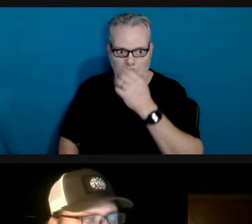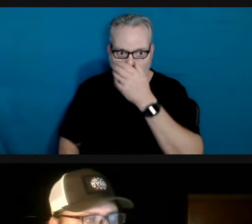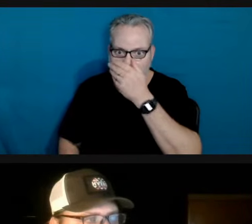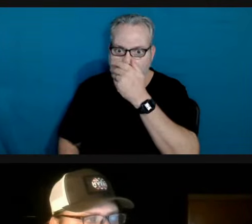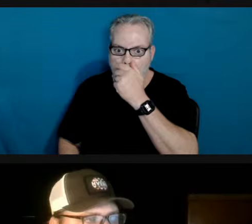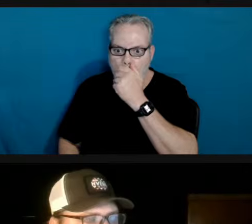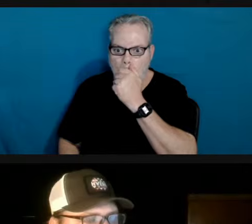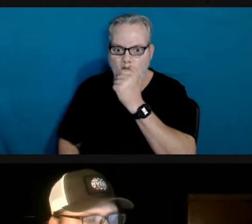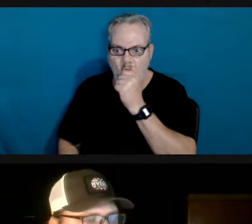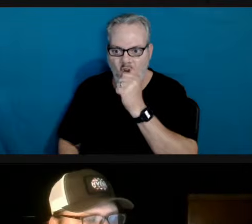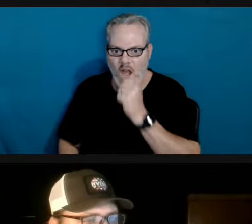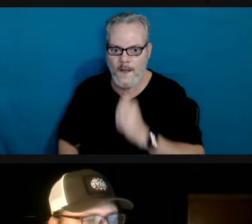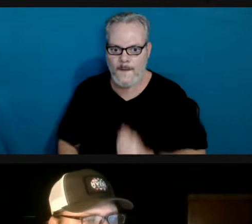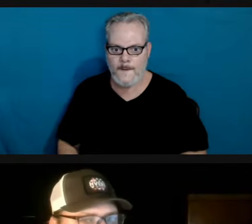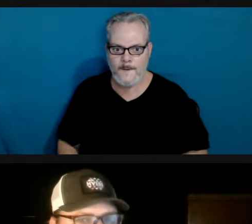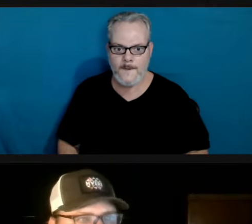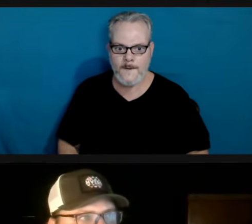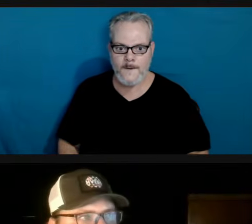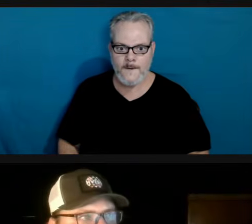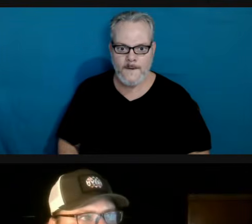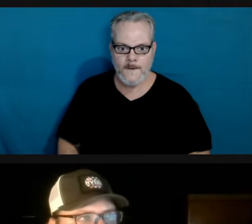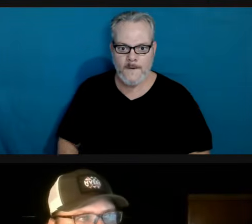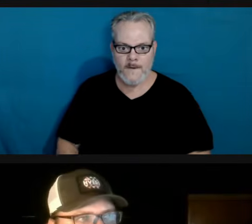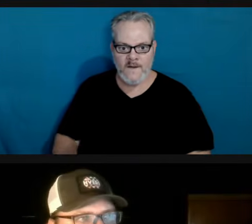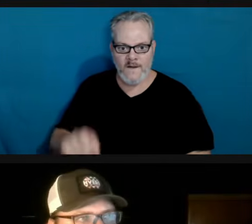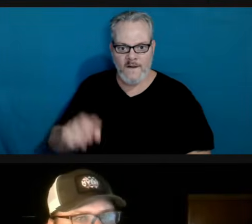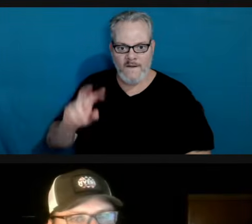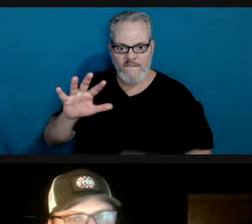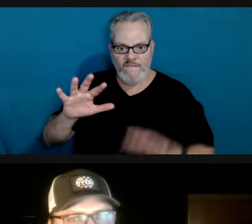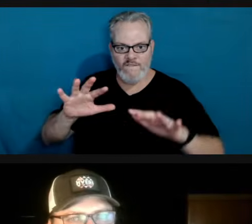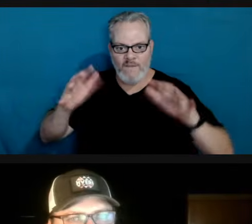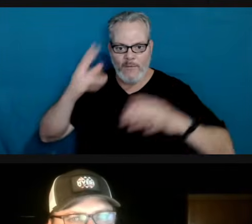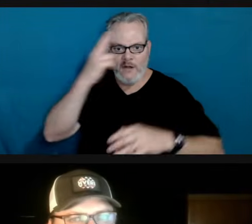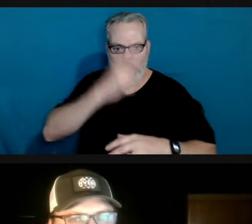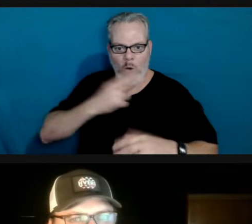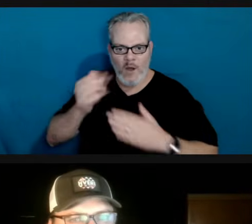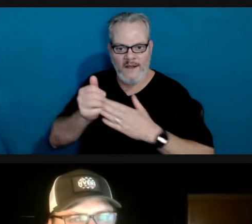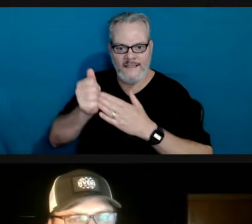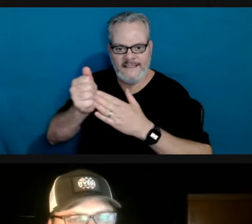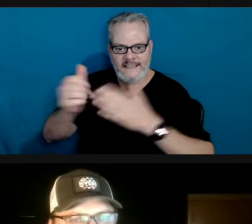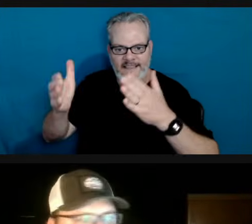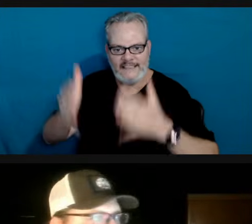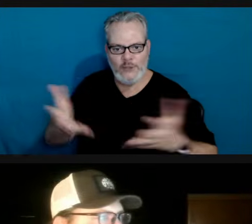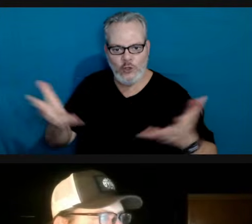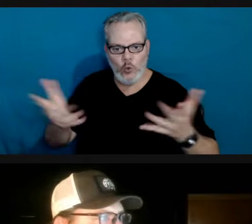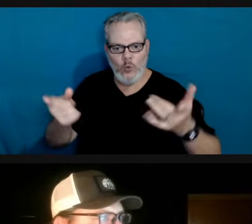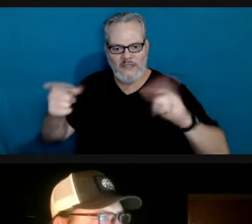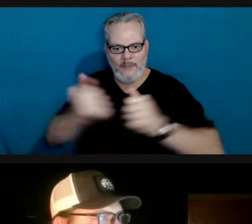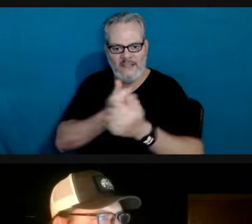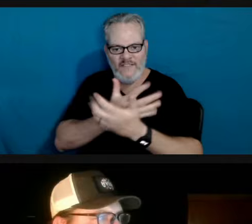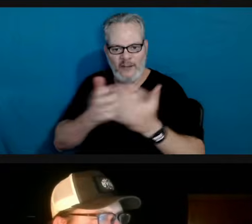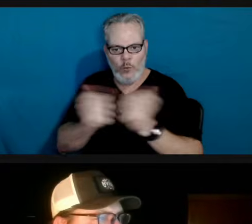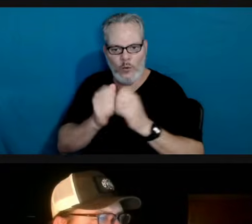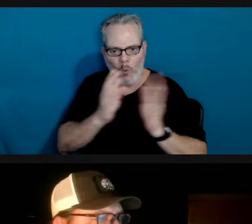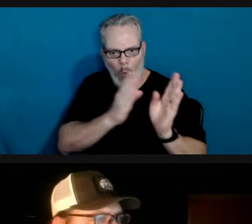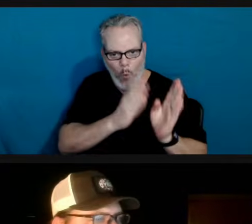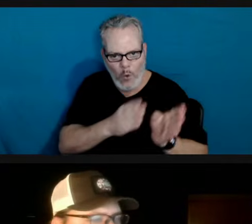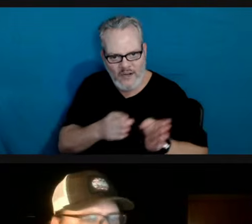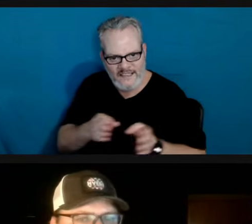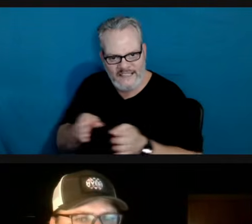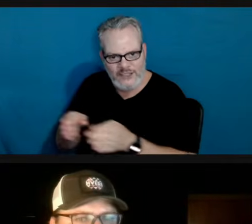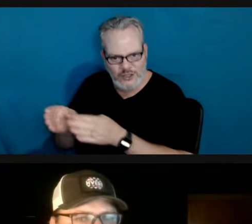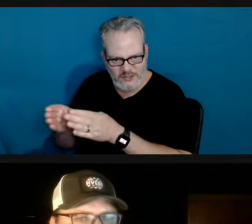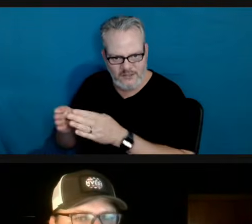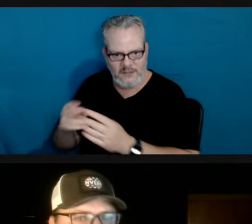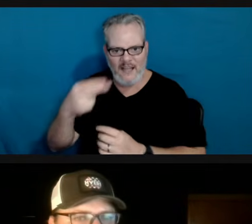go. Vibrant Hawaii is pretty much the leader of what's been going on in organization. The Hawaii County